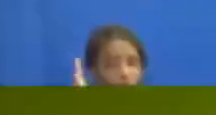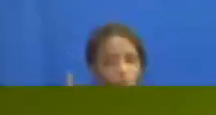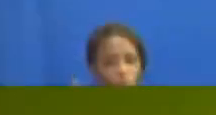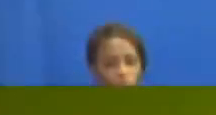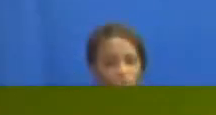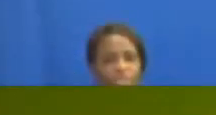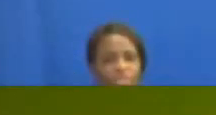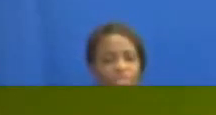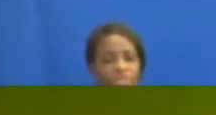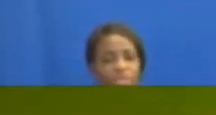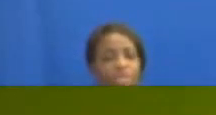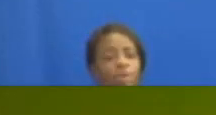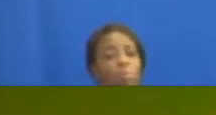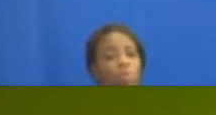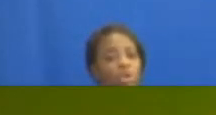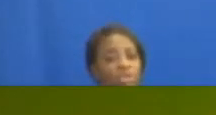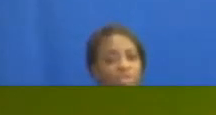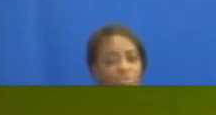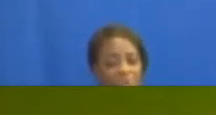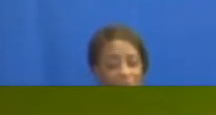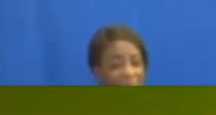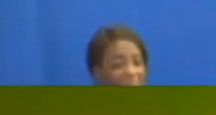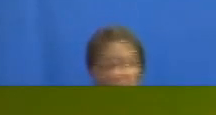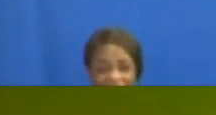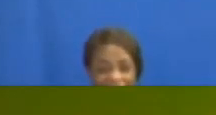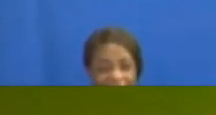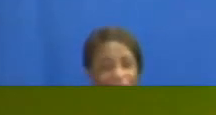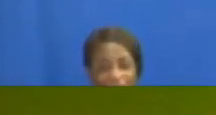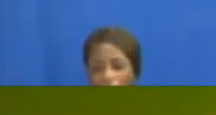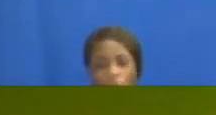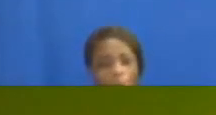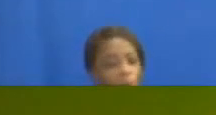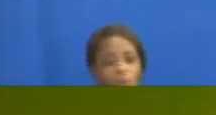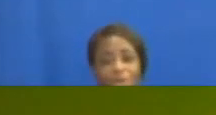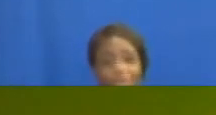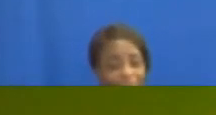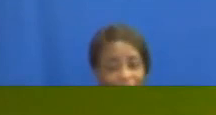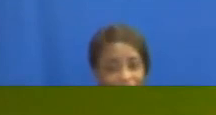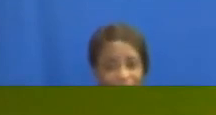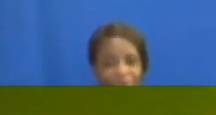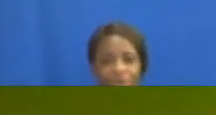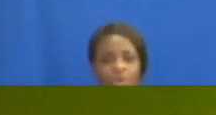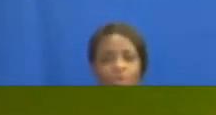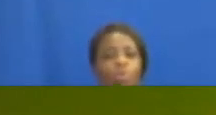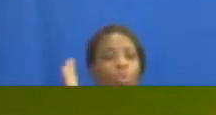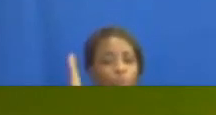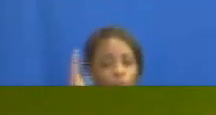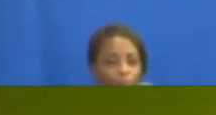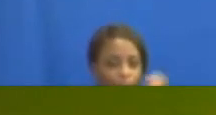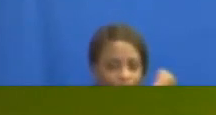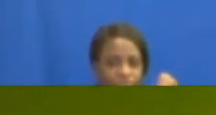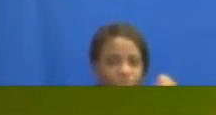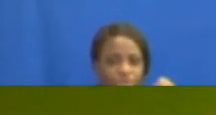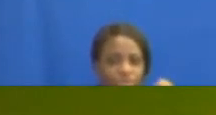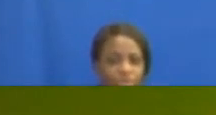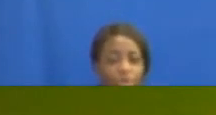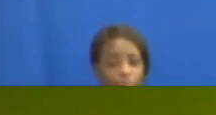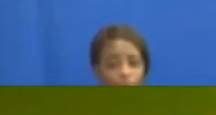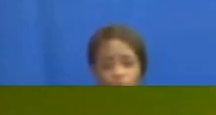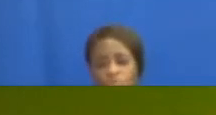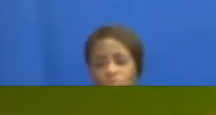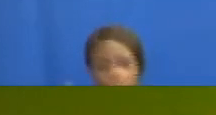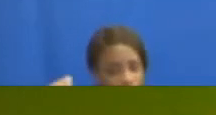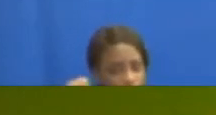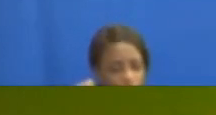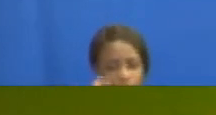share the toss with Dunsia, or Brack of 19 Yari Ebaye, Namampeni Casano, or to Jay Chimuse. I did because of Manga and more within we are your papa,